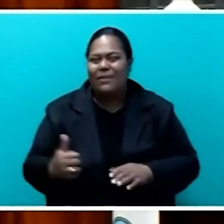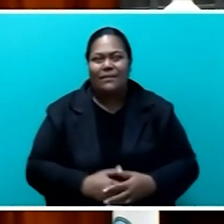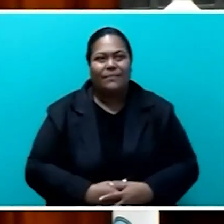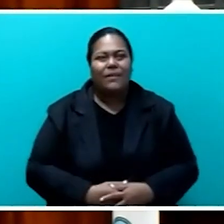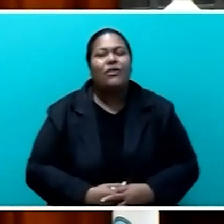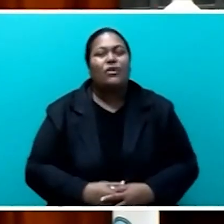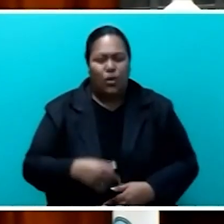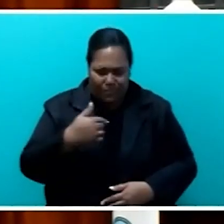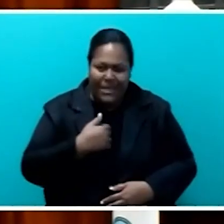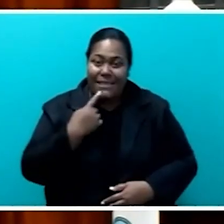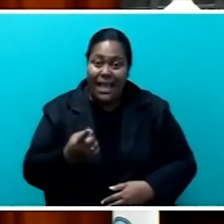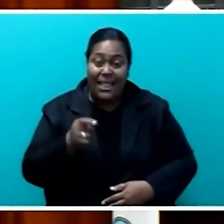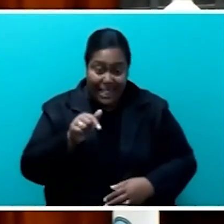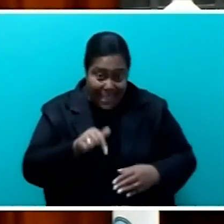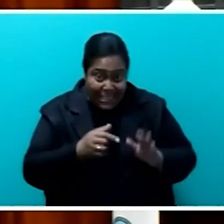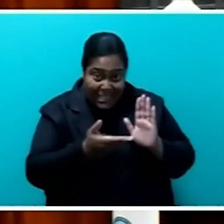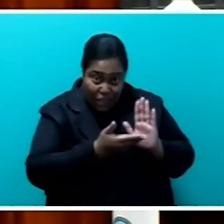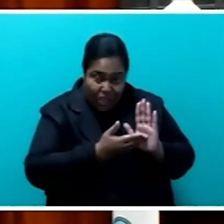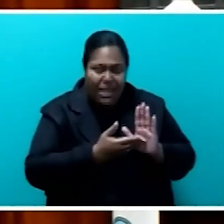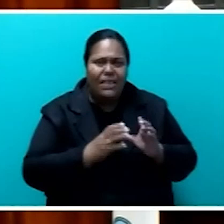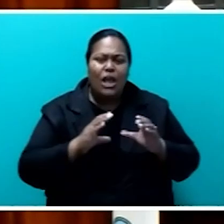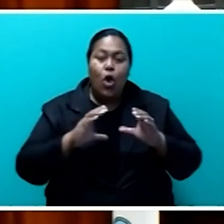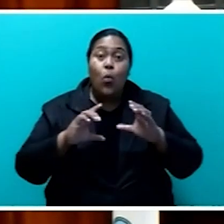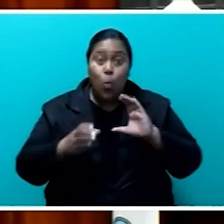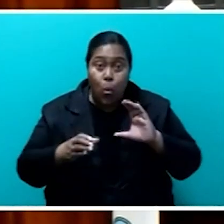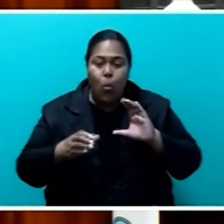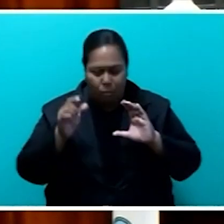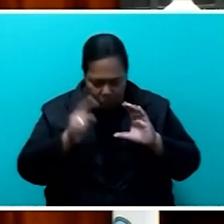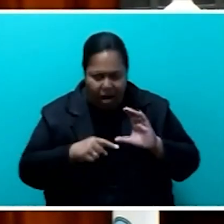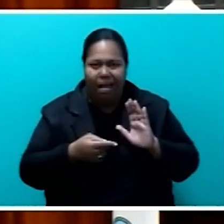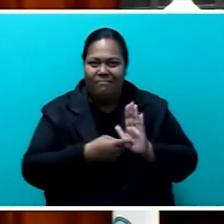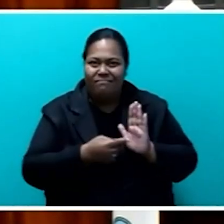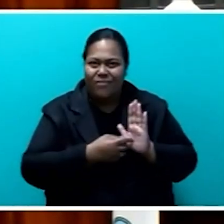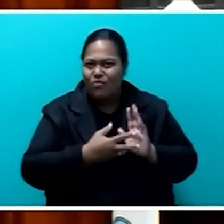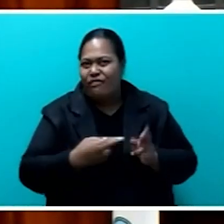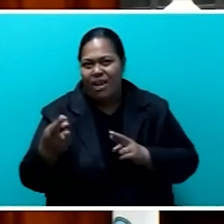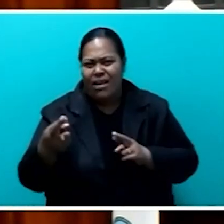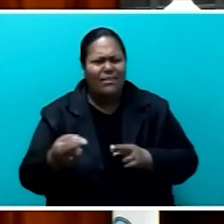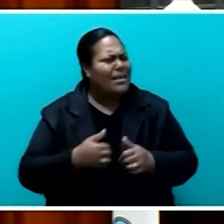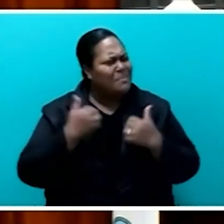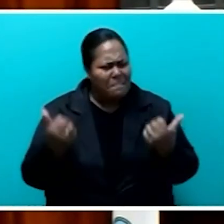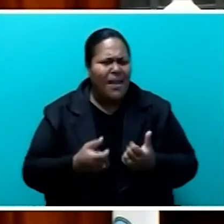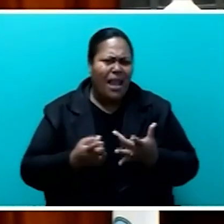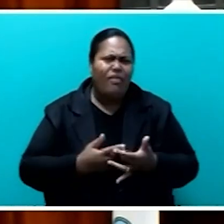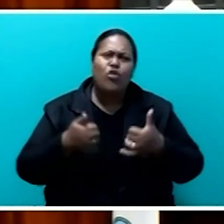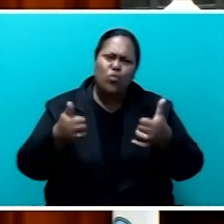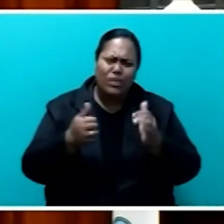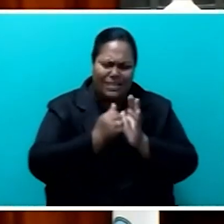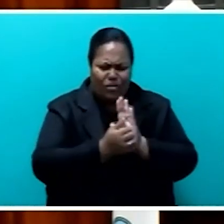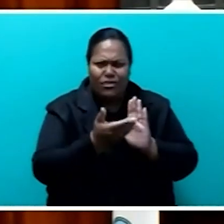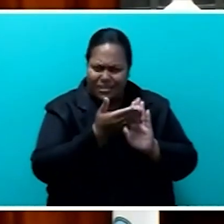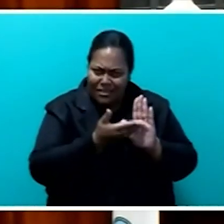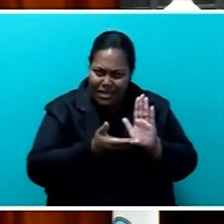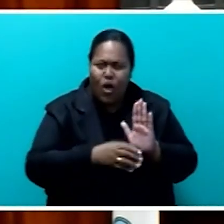the anti-coup clause. It's worth keeping, and there are many more good sections in this Constitution that we